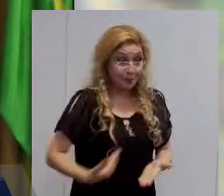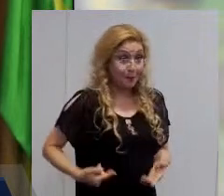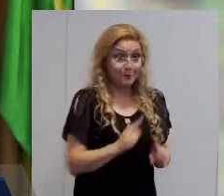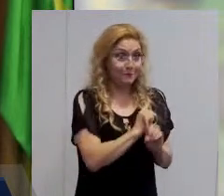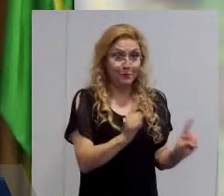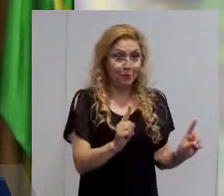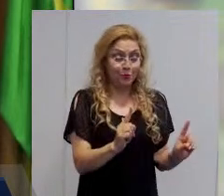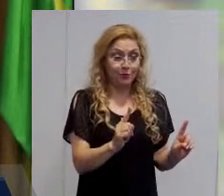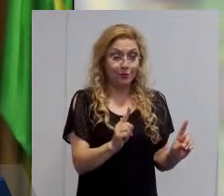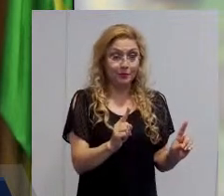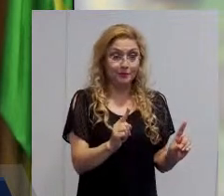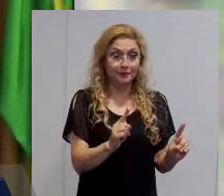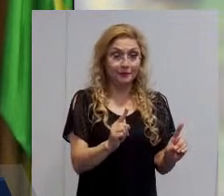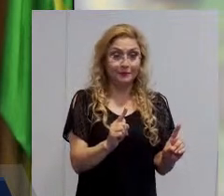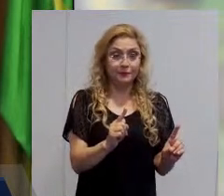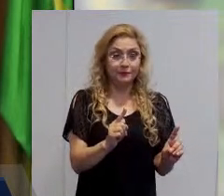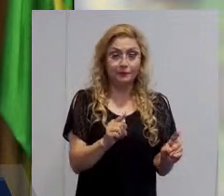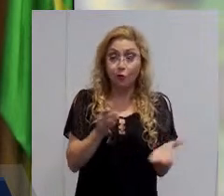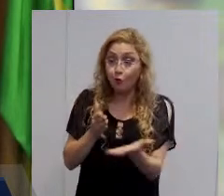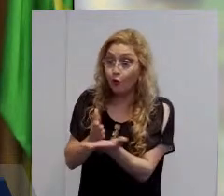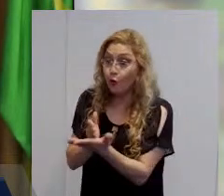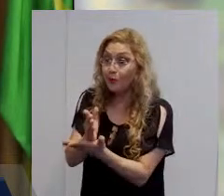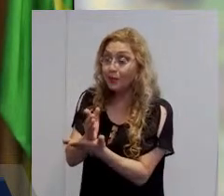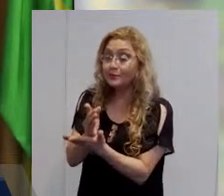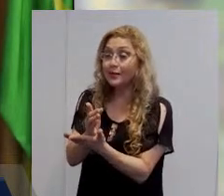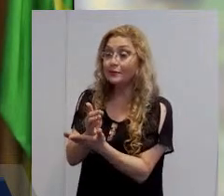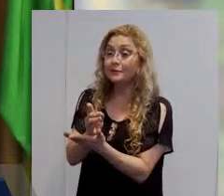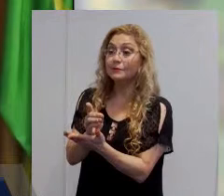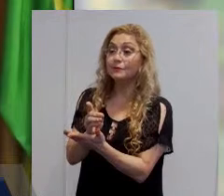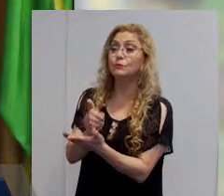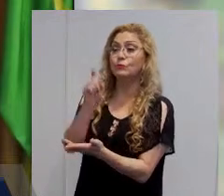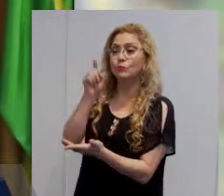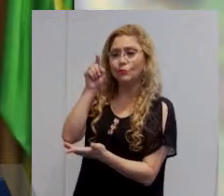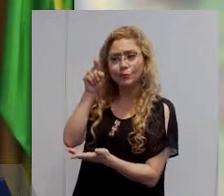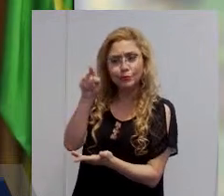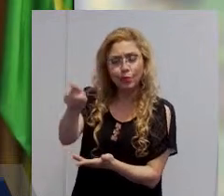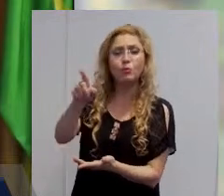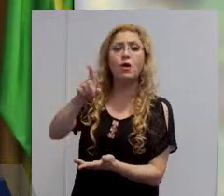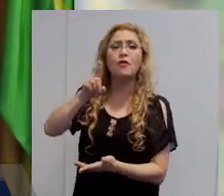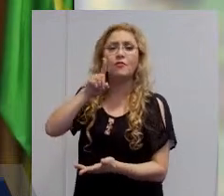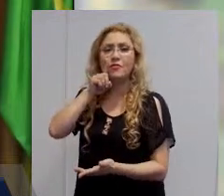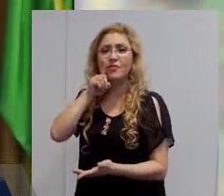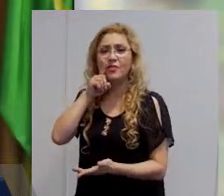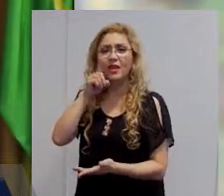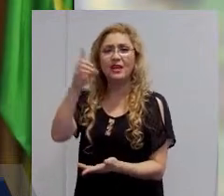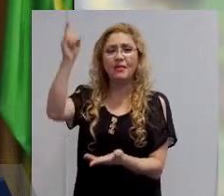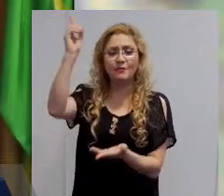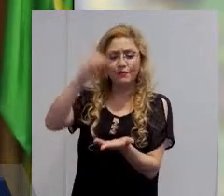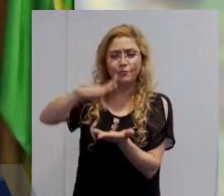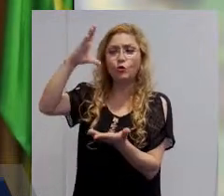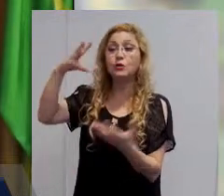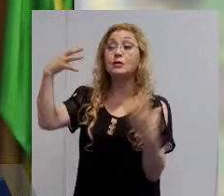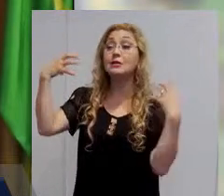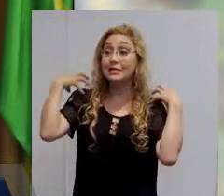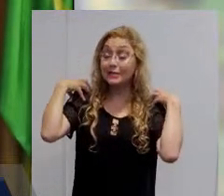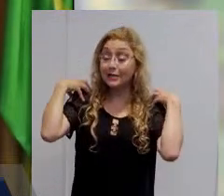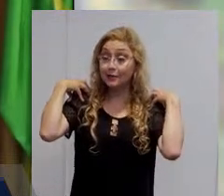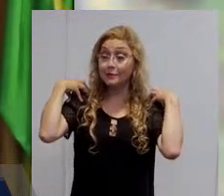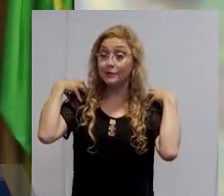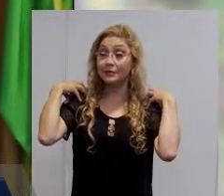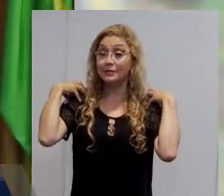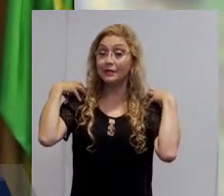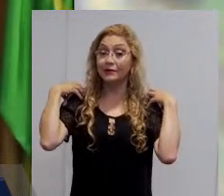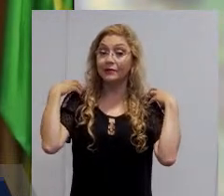begin with the government. It begins directly with those who have